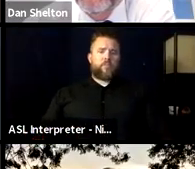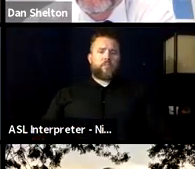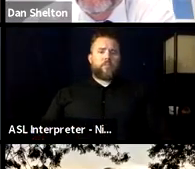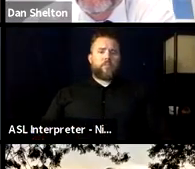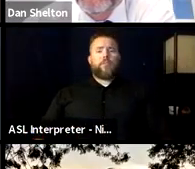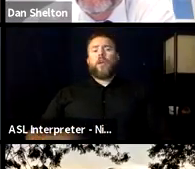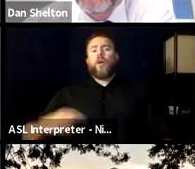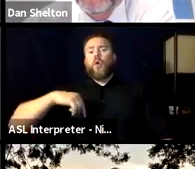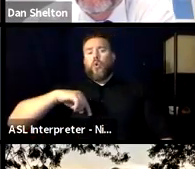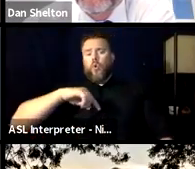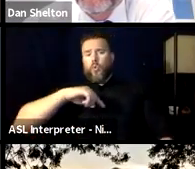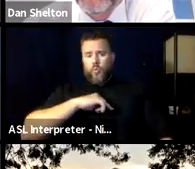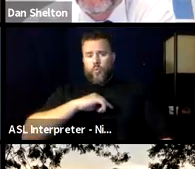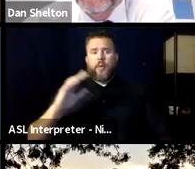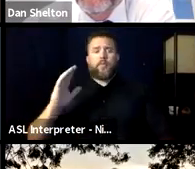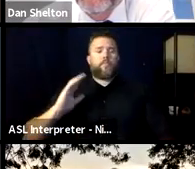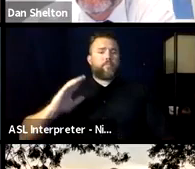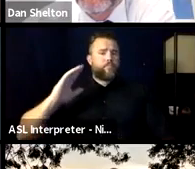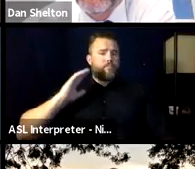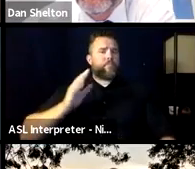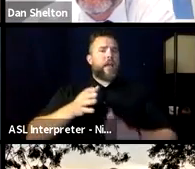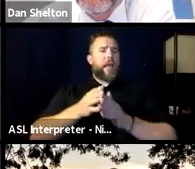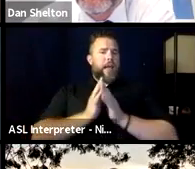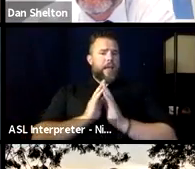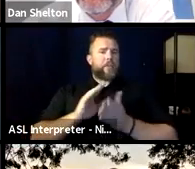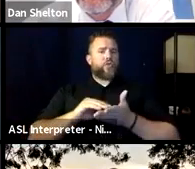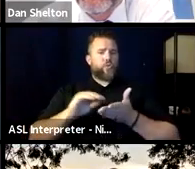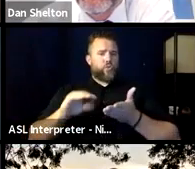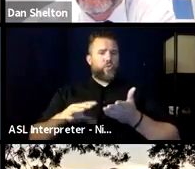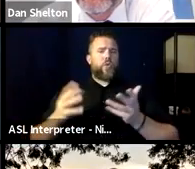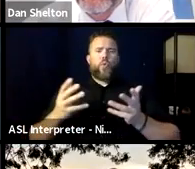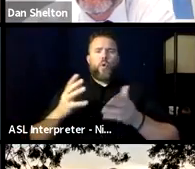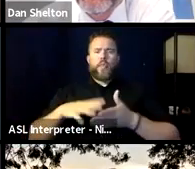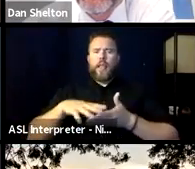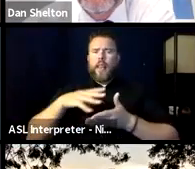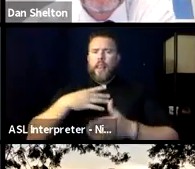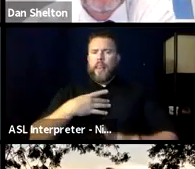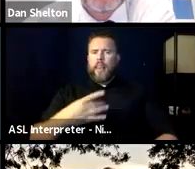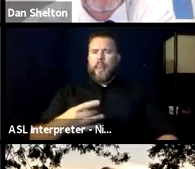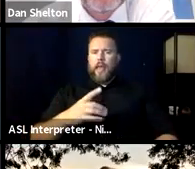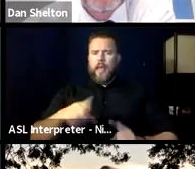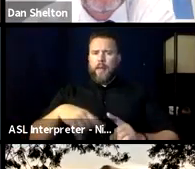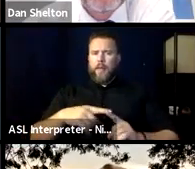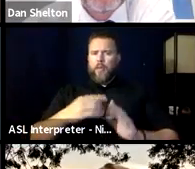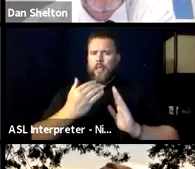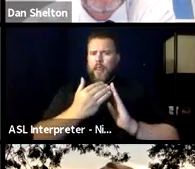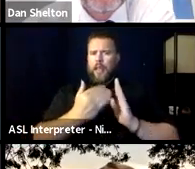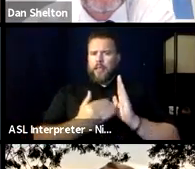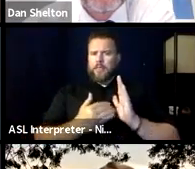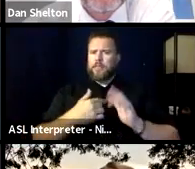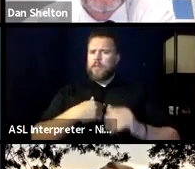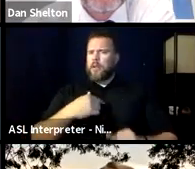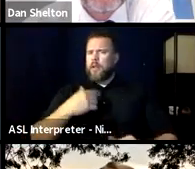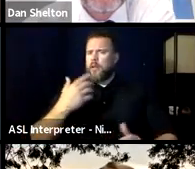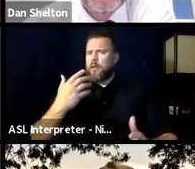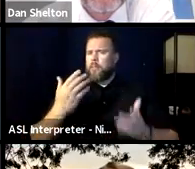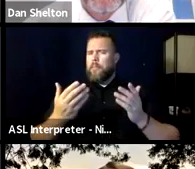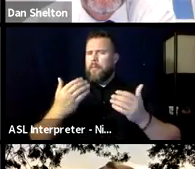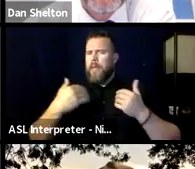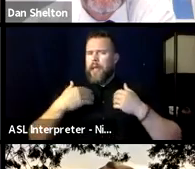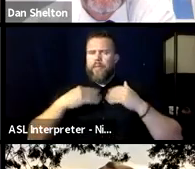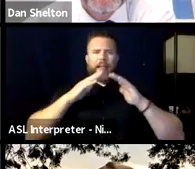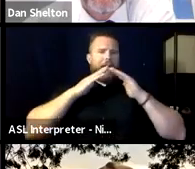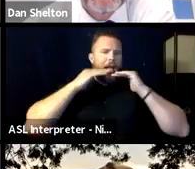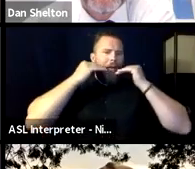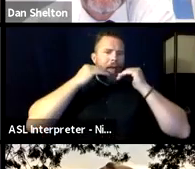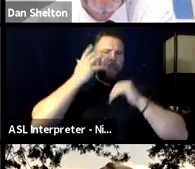did previously ask the students what they liked about the lessons. I wonder if I could create something with happy faces, like a